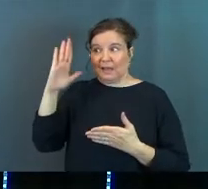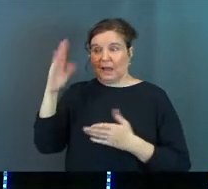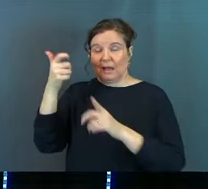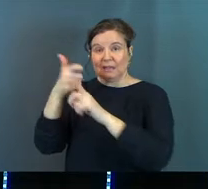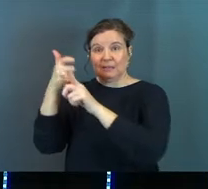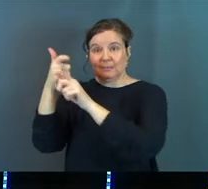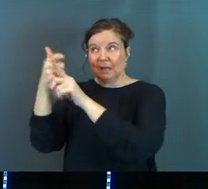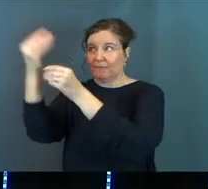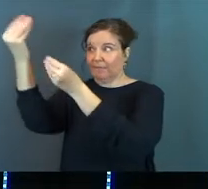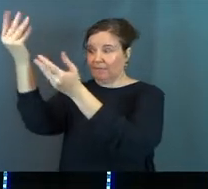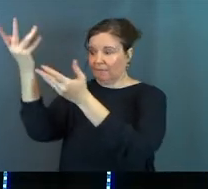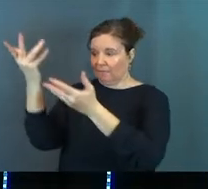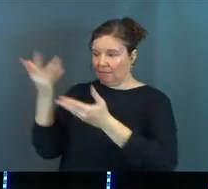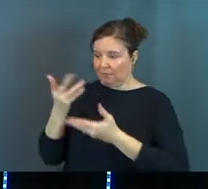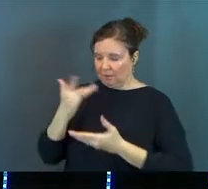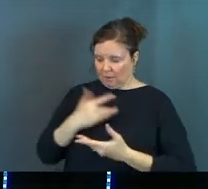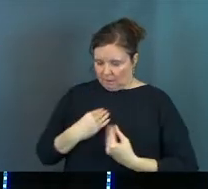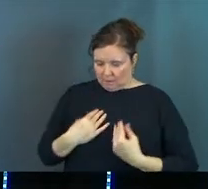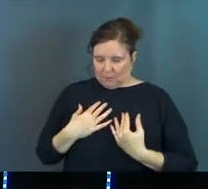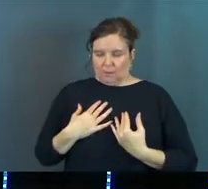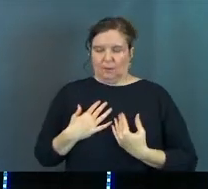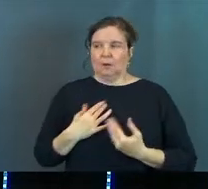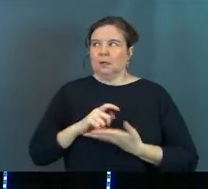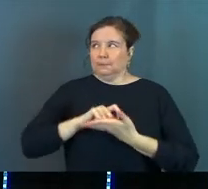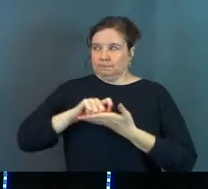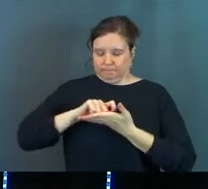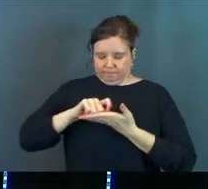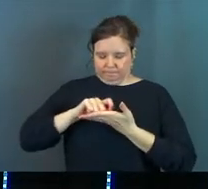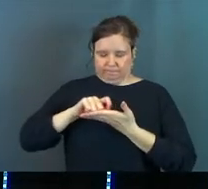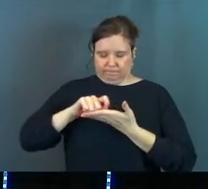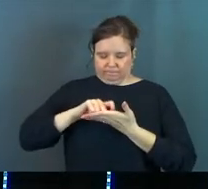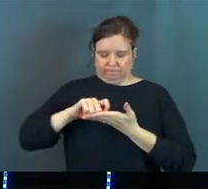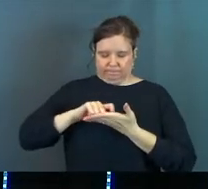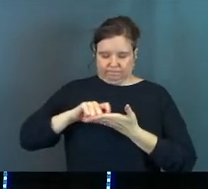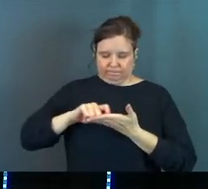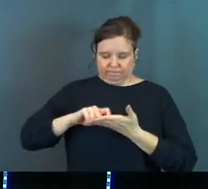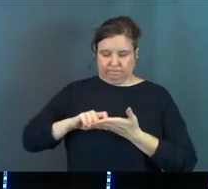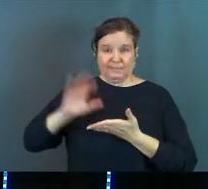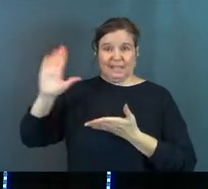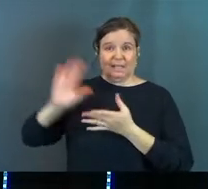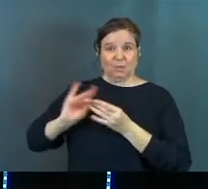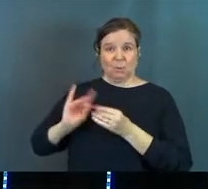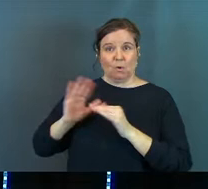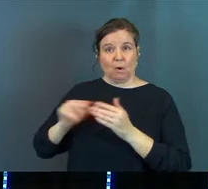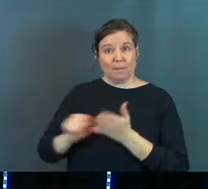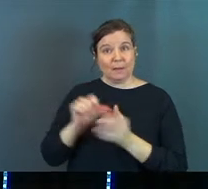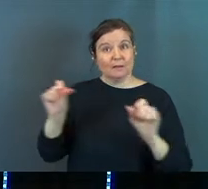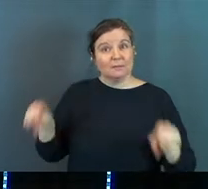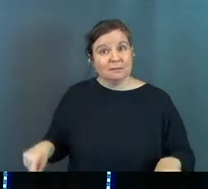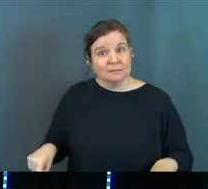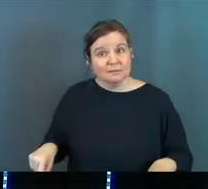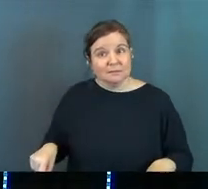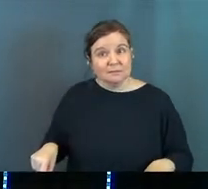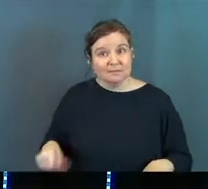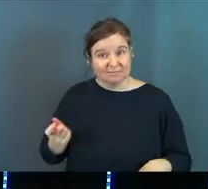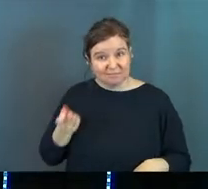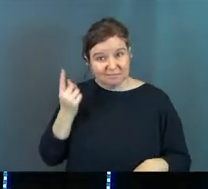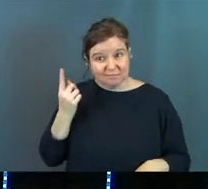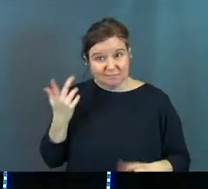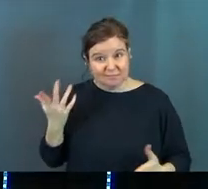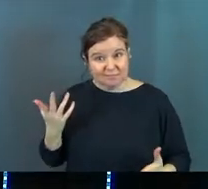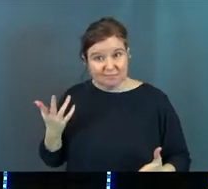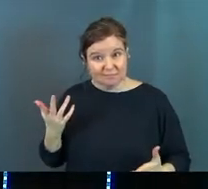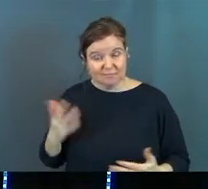God himself could move a human individual with their own pen and write down his words on the page. You follow that